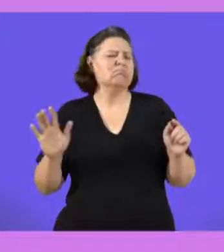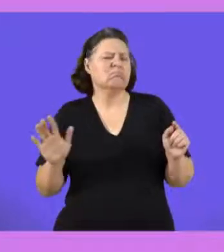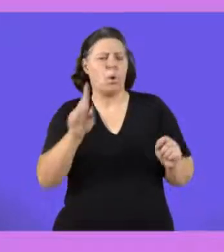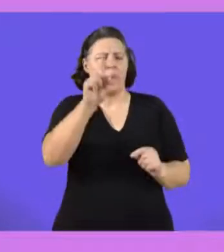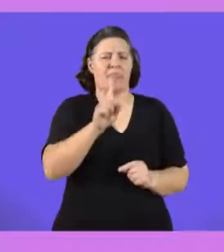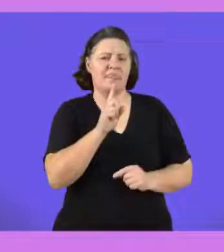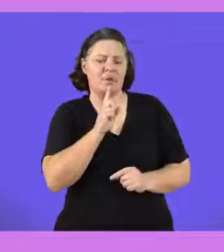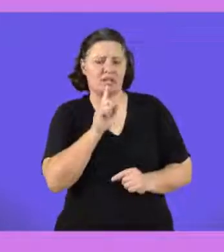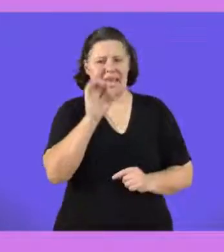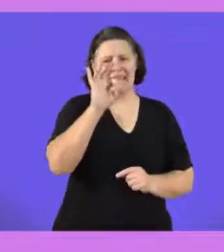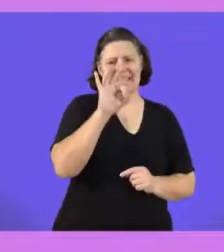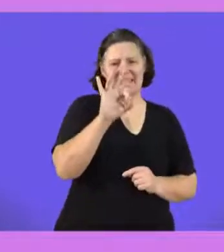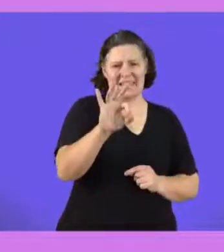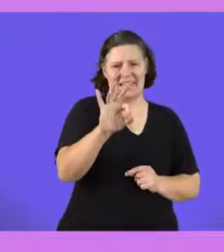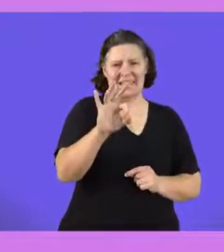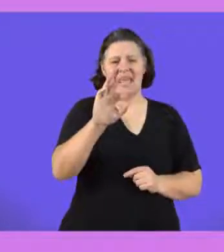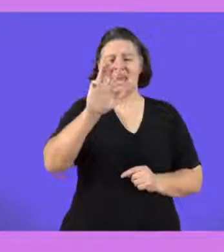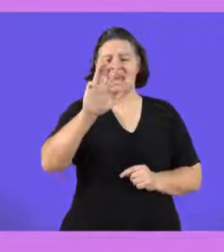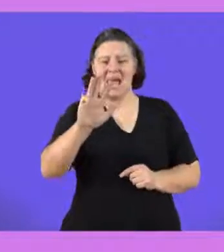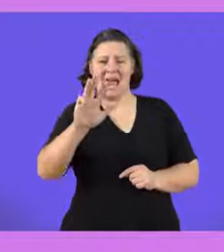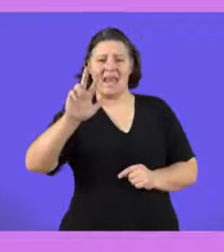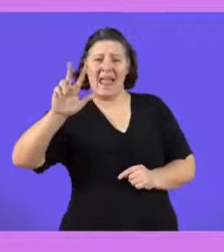right, that's approximately